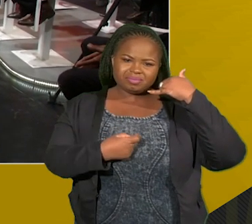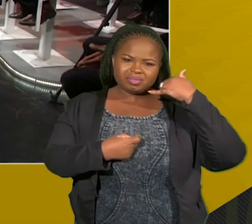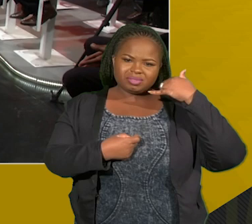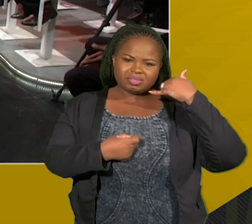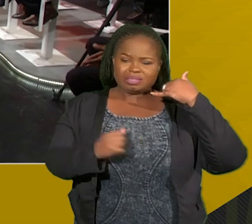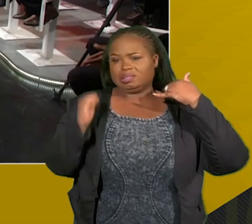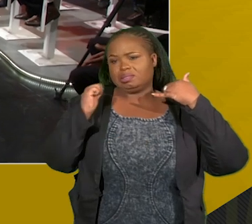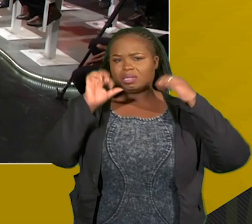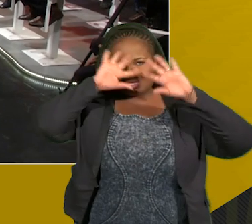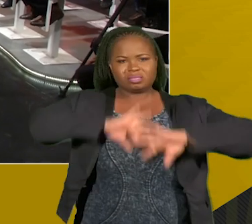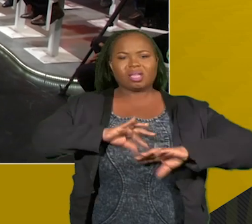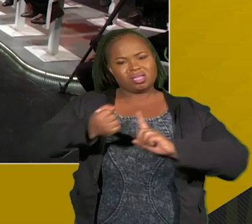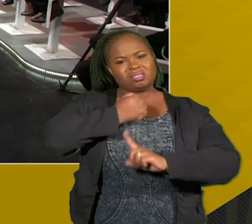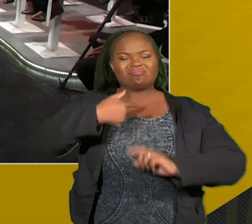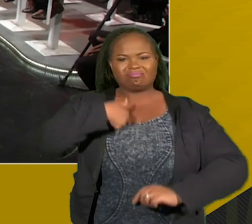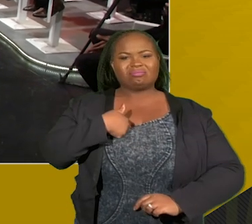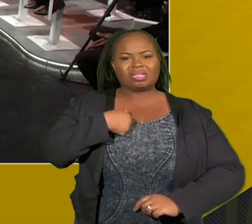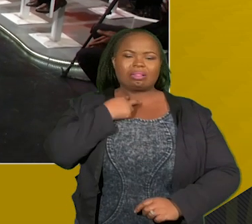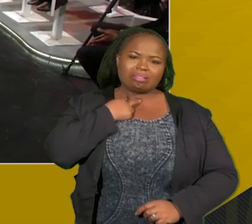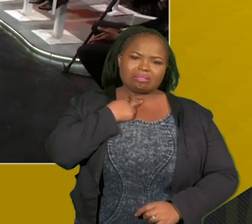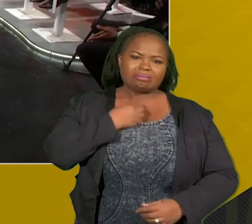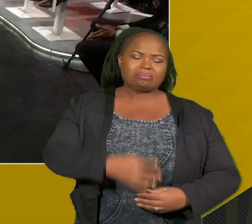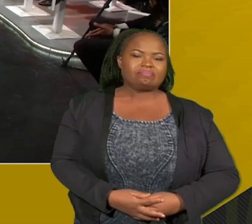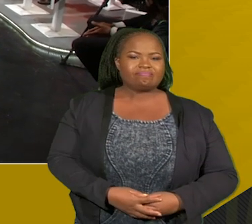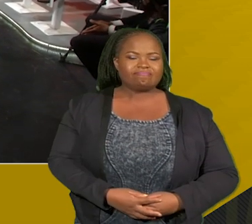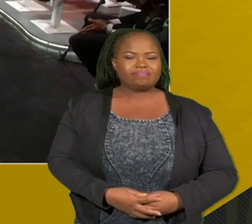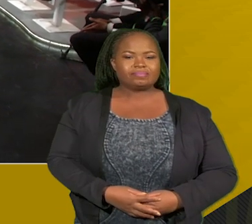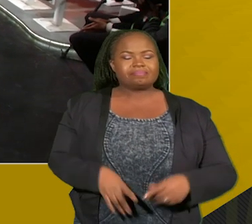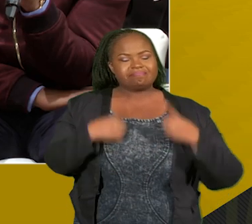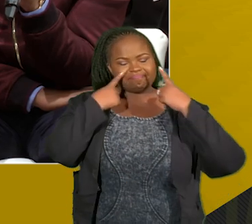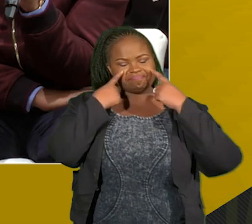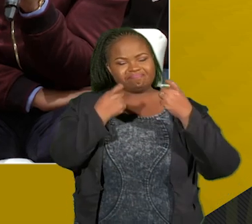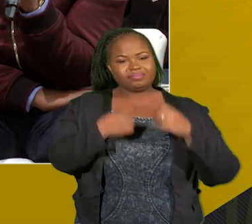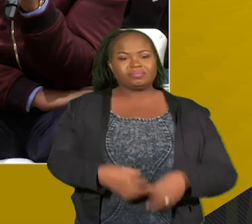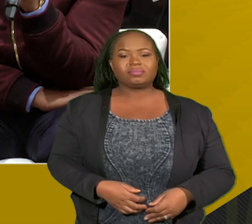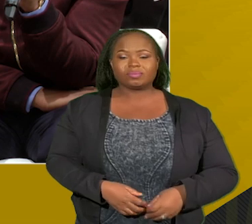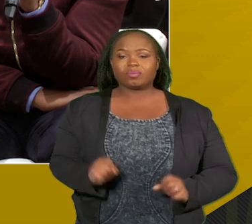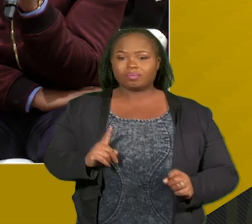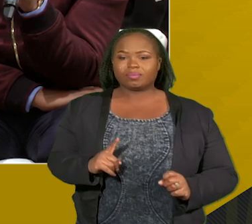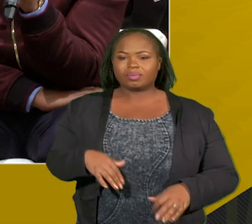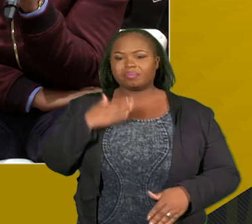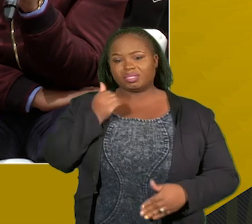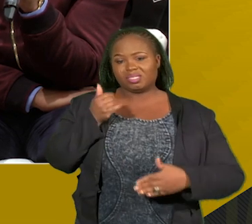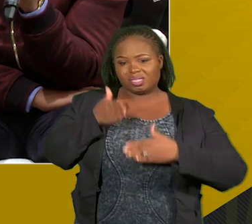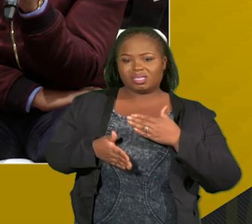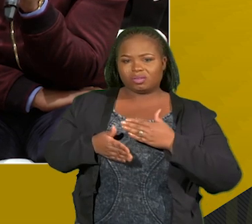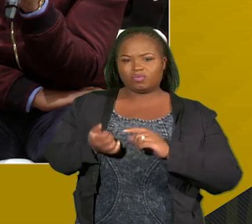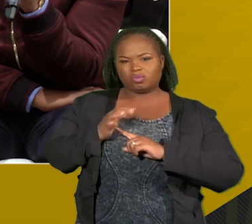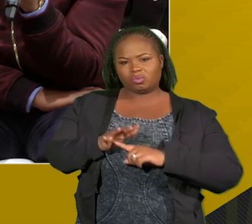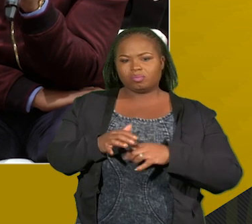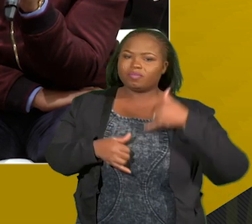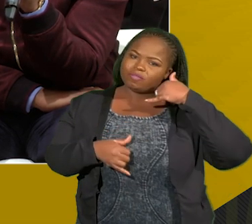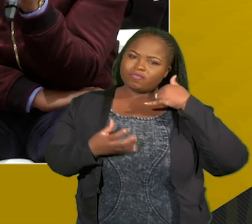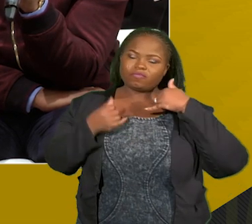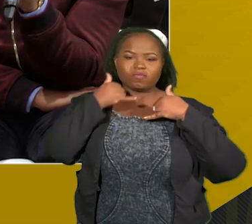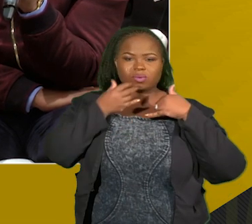umthethile mova Okay. Okay. Ma ngizocela ukuthi ma kuphela le show ngizoshiya ama numbers wami